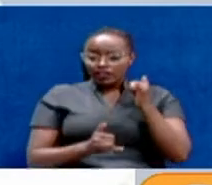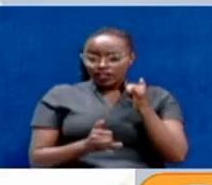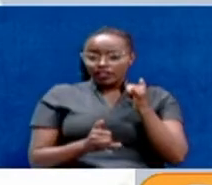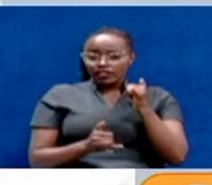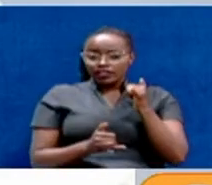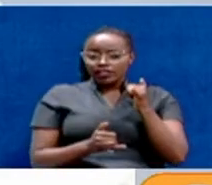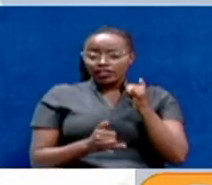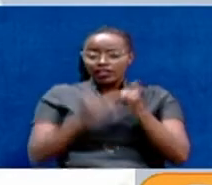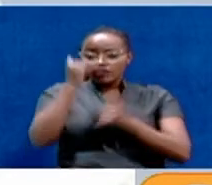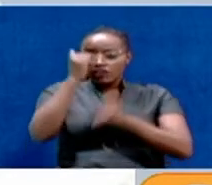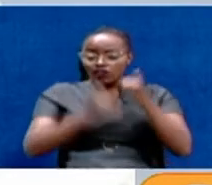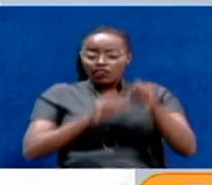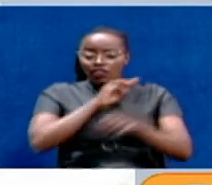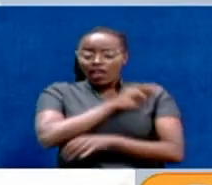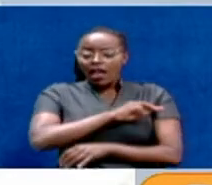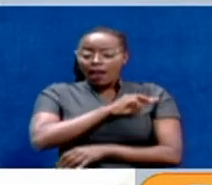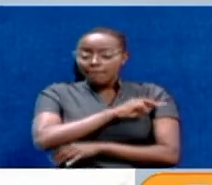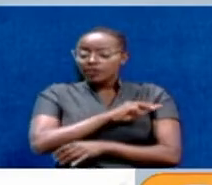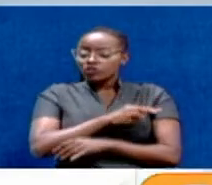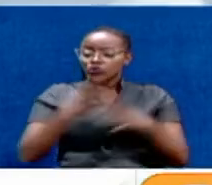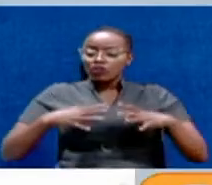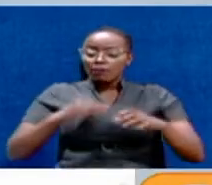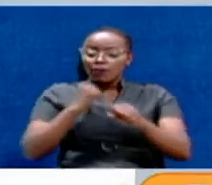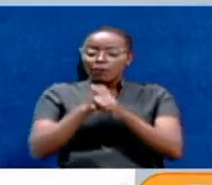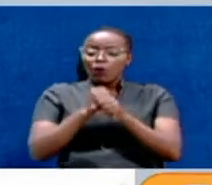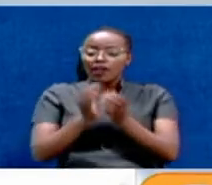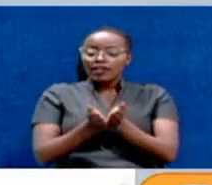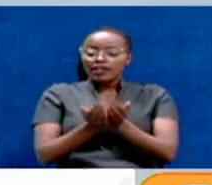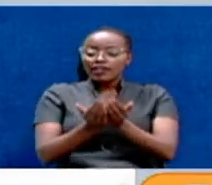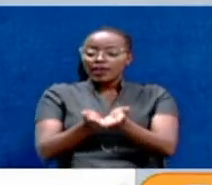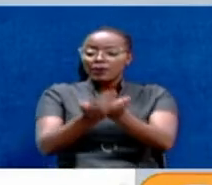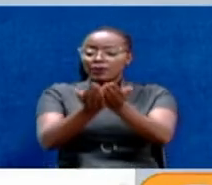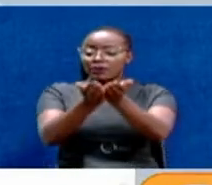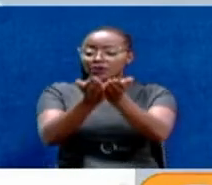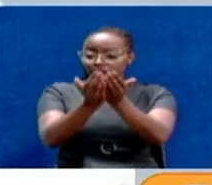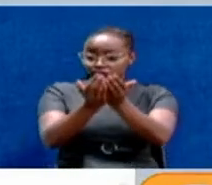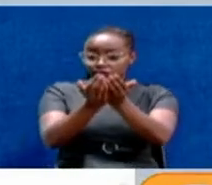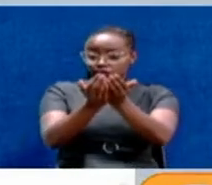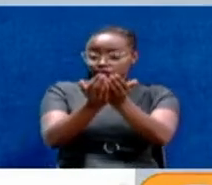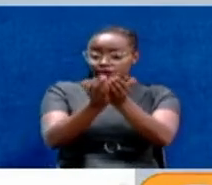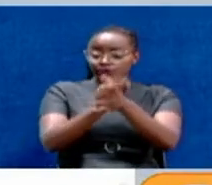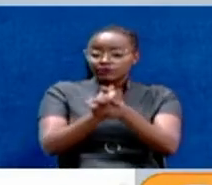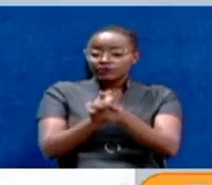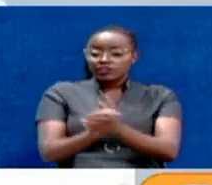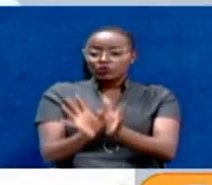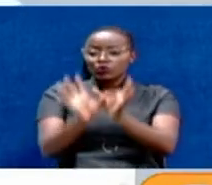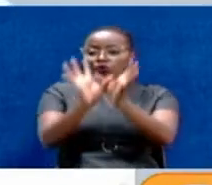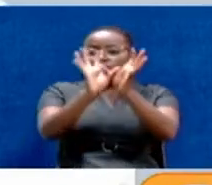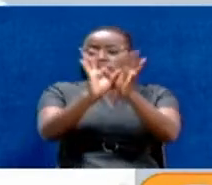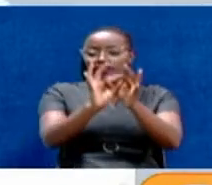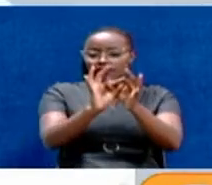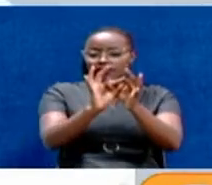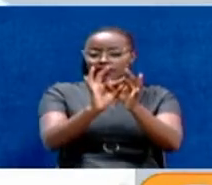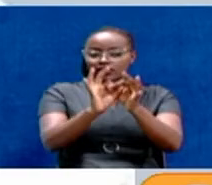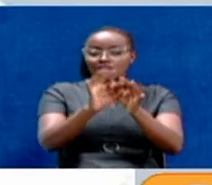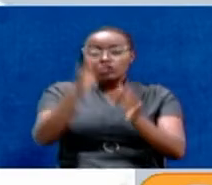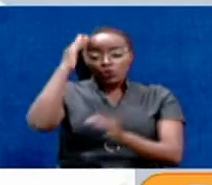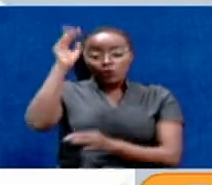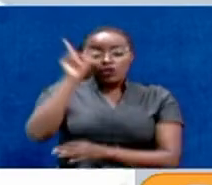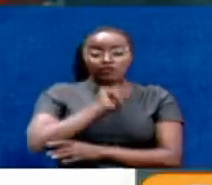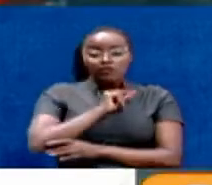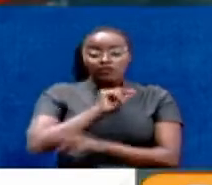that the mission to seafarers we are doing is connectivity. As you